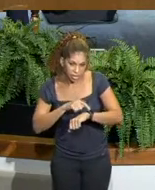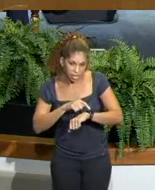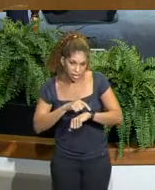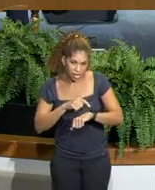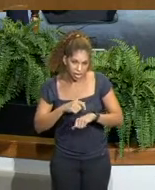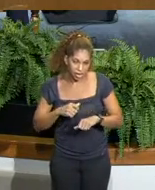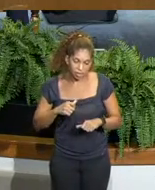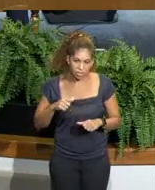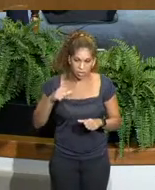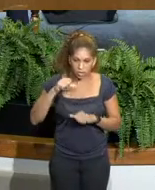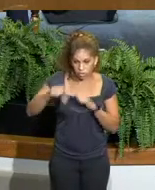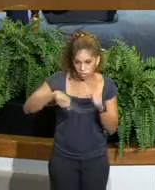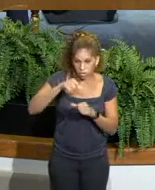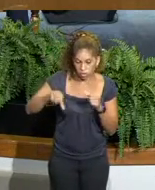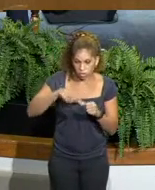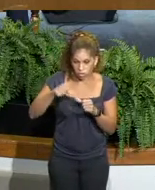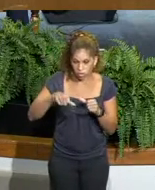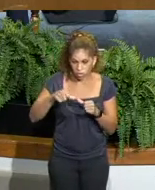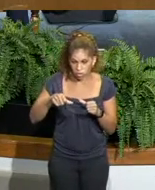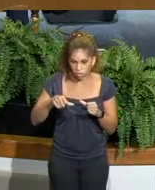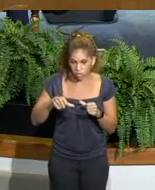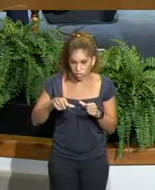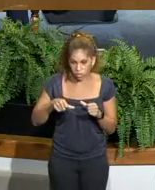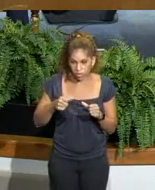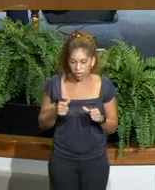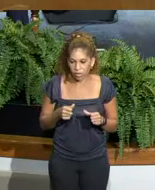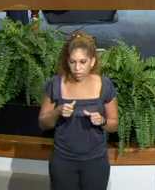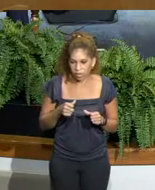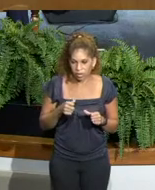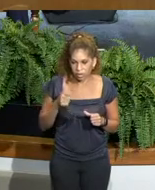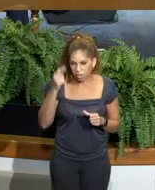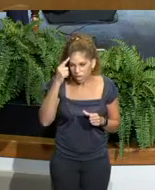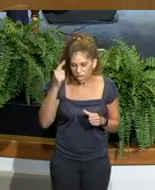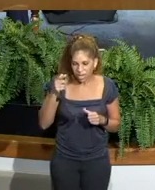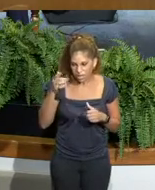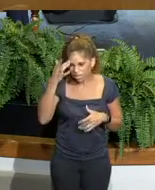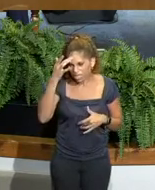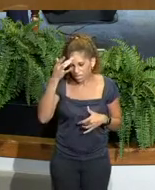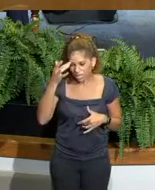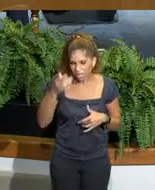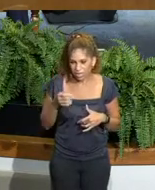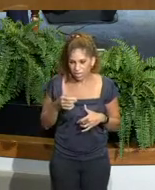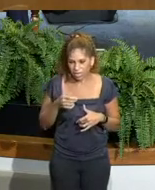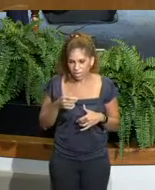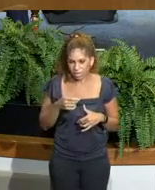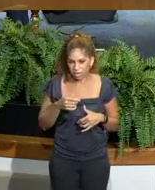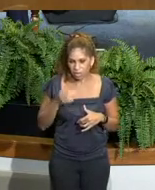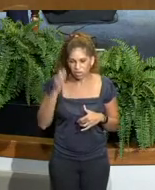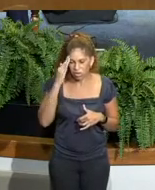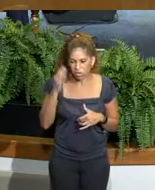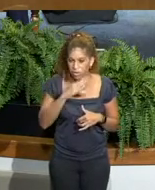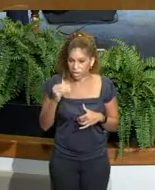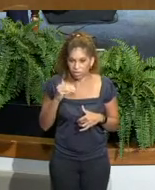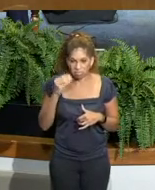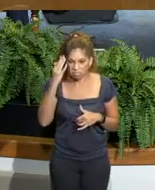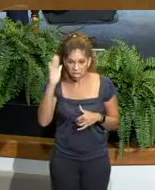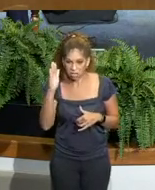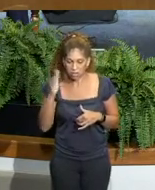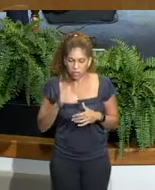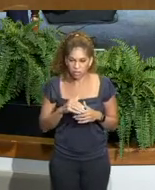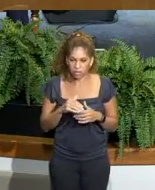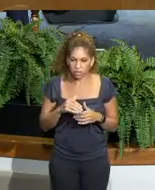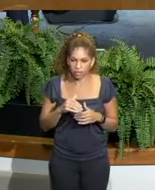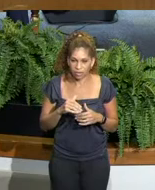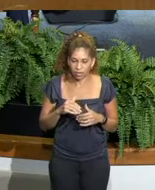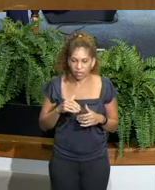social schizophrenia, diagnosed and undiagnosed. A great gulf between what she dreams to be and